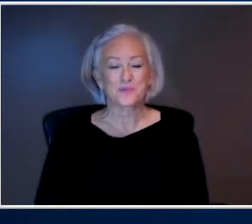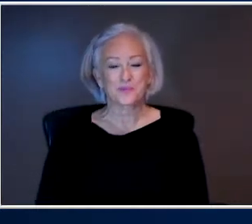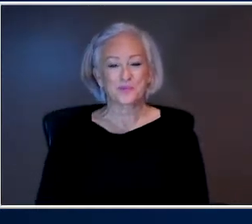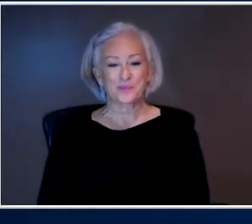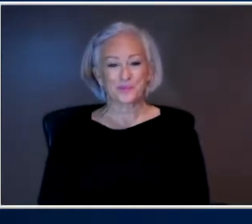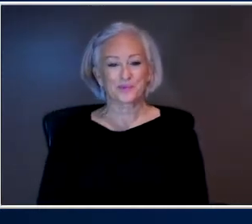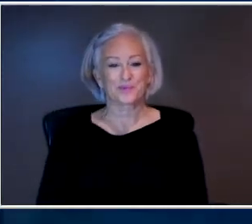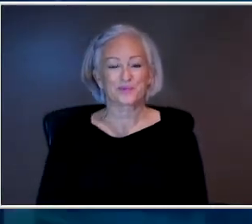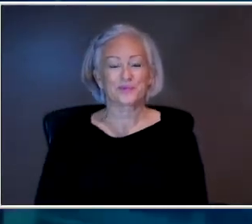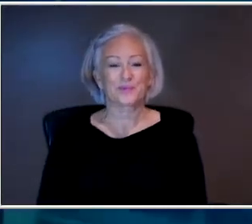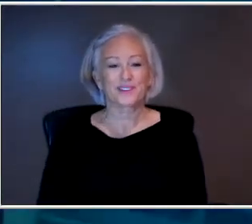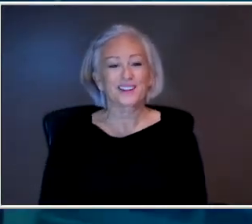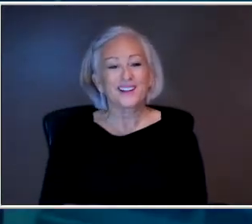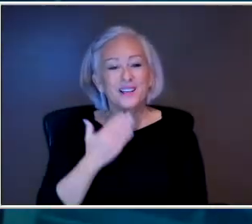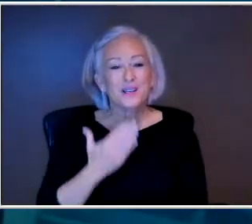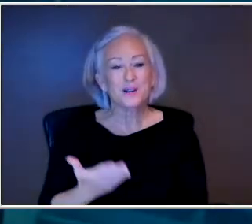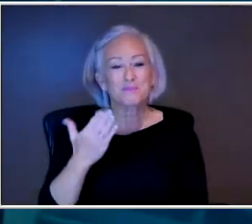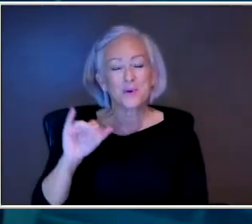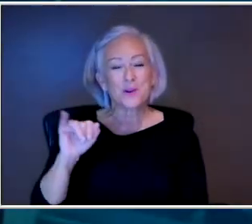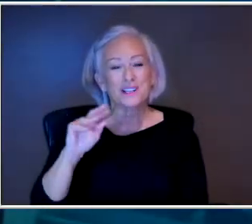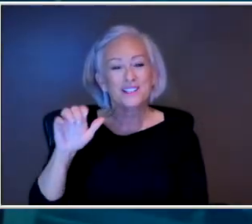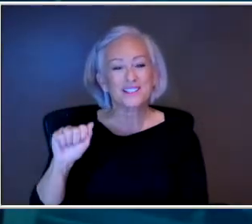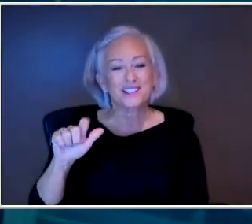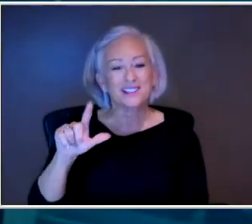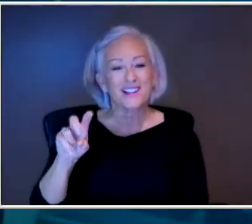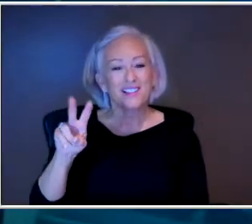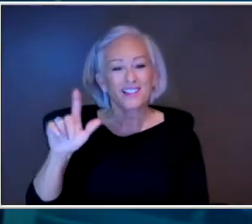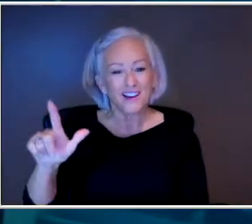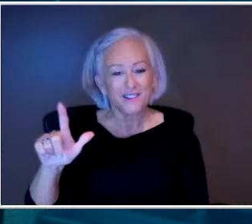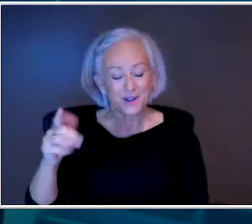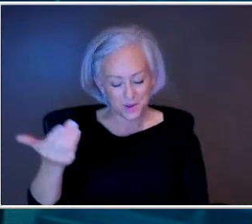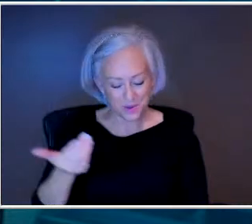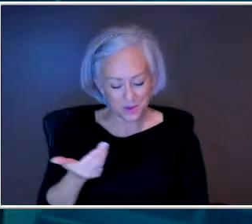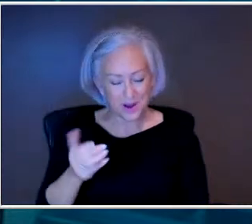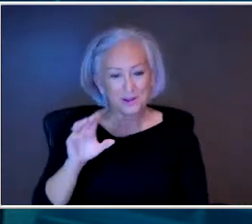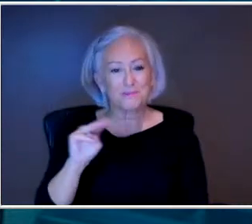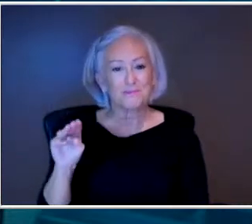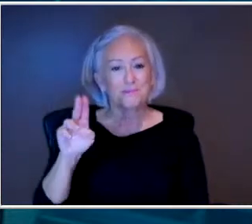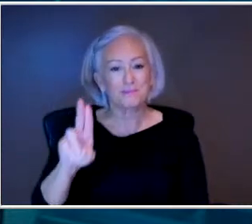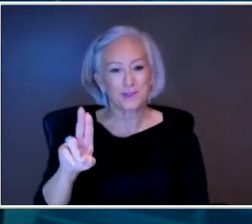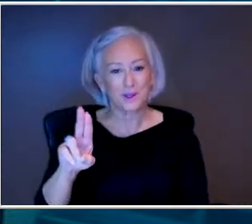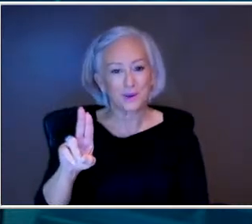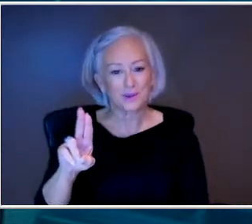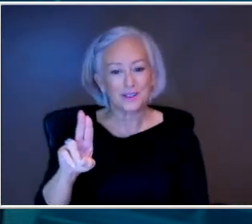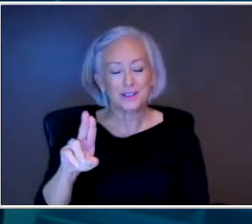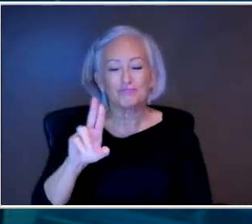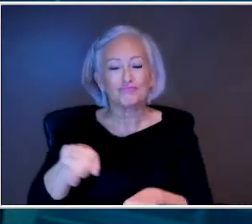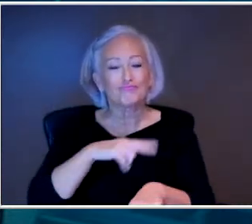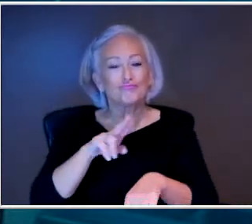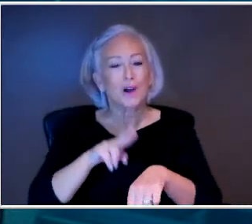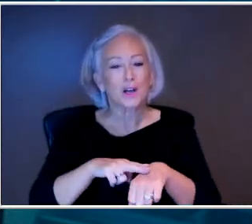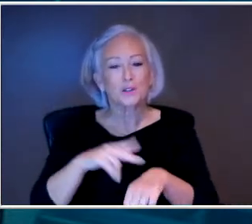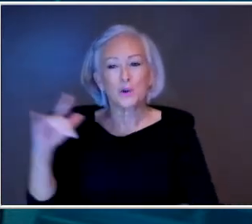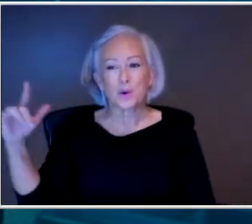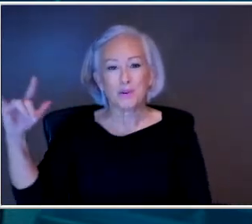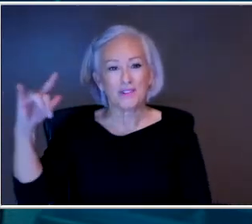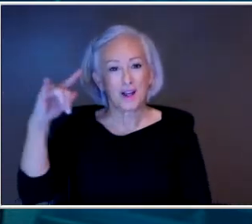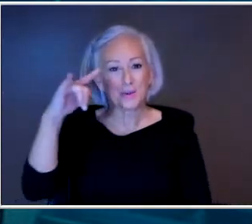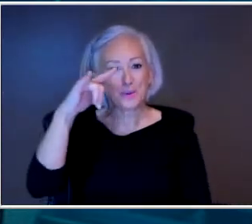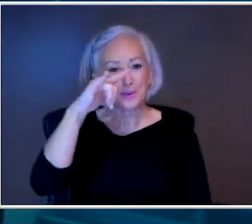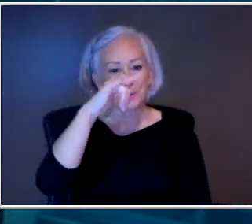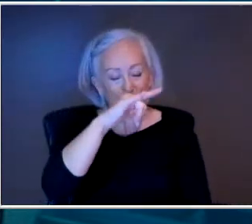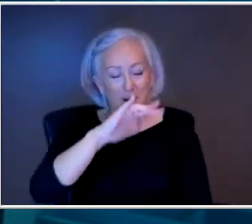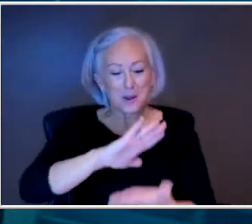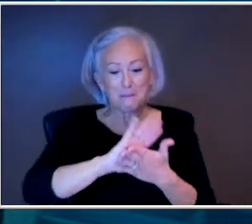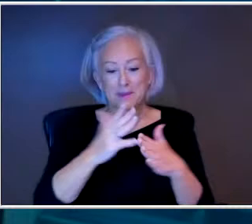Good morning, I'm Jessica Lovell, and welcome to the Morning Medical Update. A routine flight across country took a scary turn for a Seattle